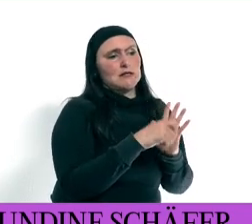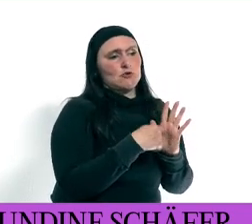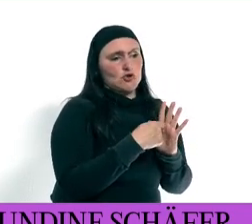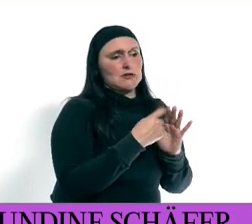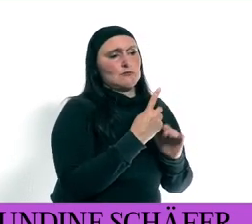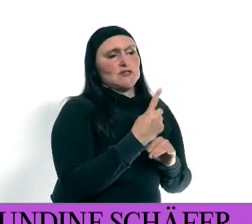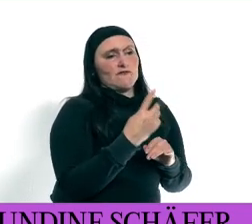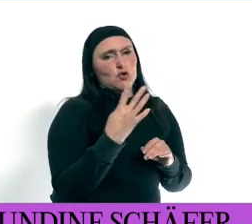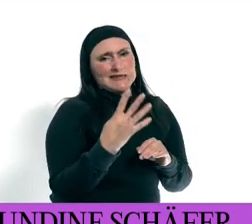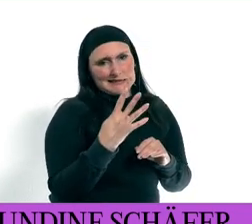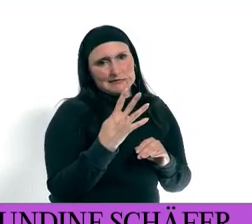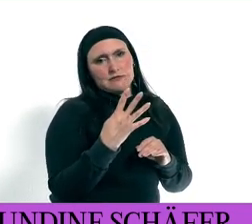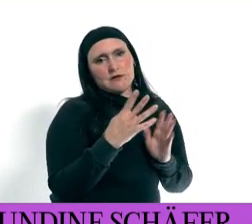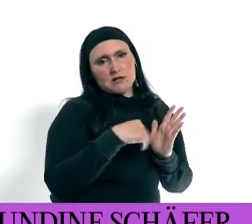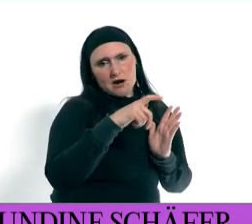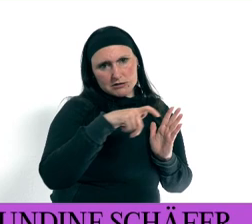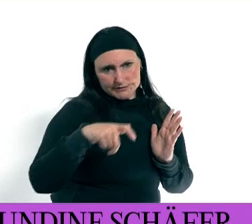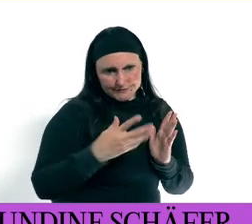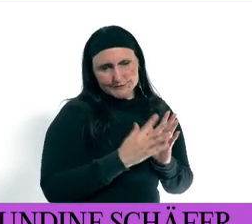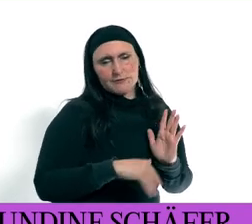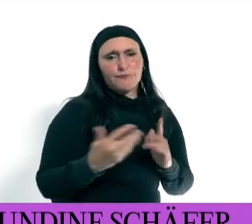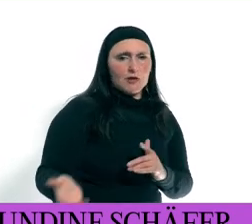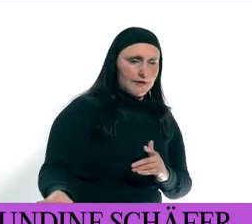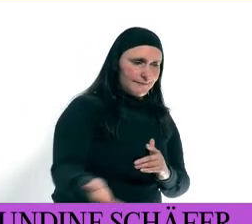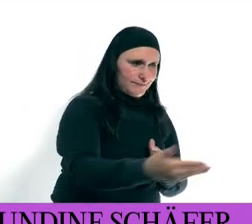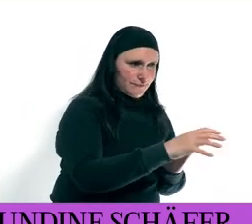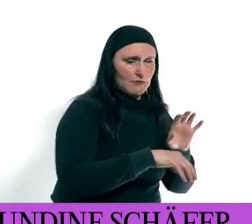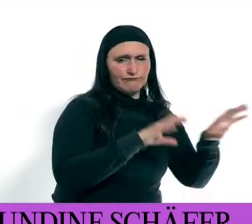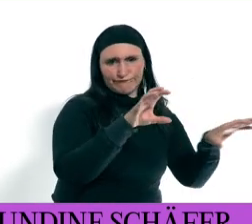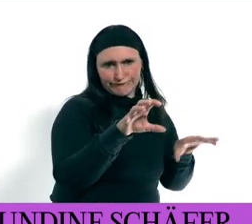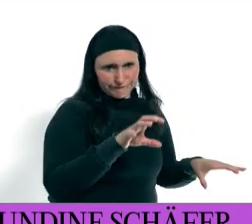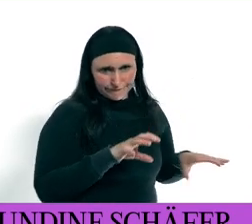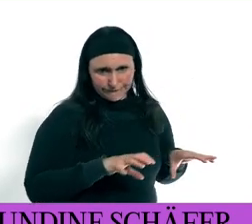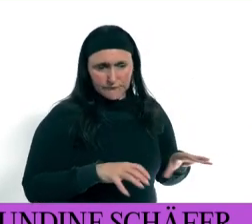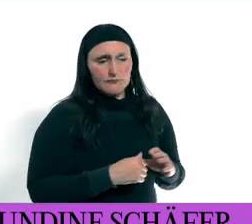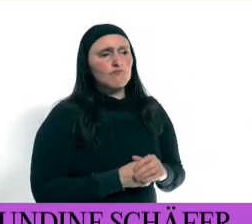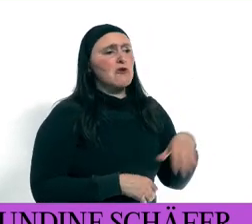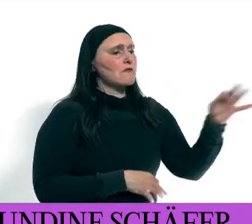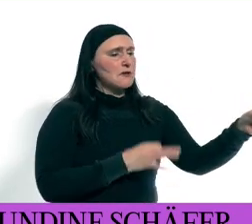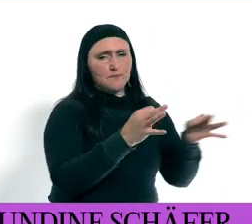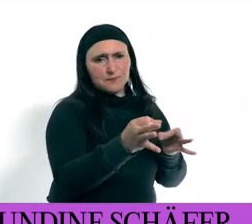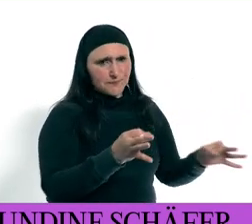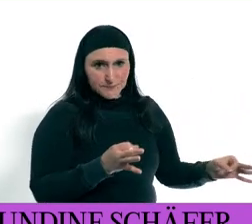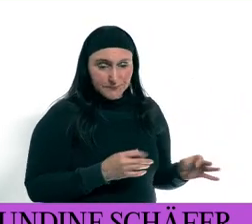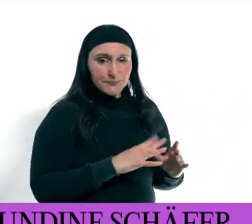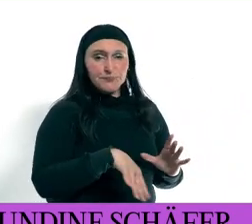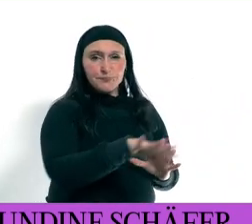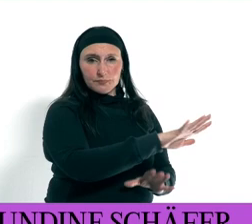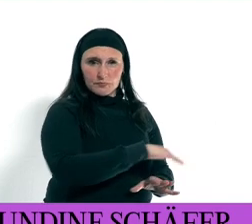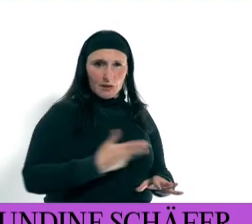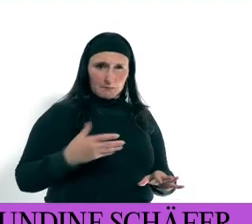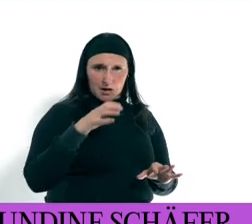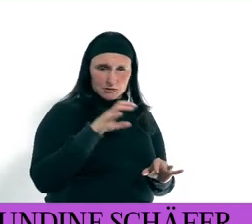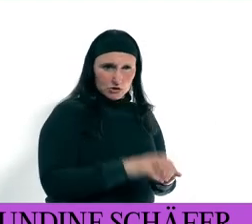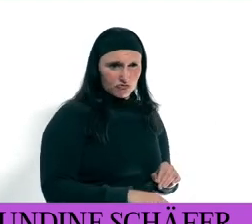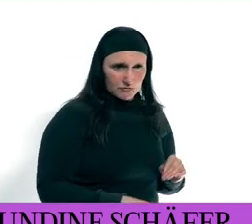16. And they were all over in Bangladesh. Überall in Bangladesch. One project was done by one artist